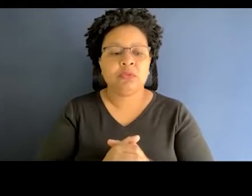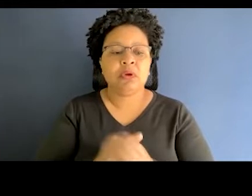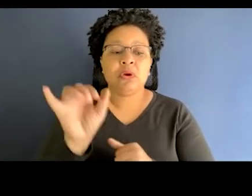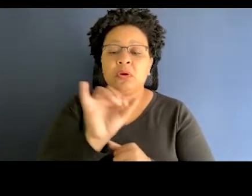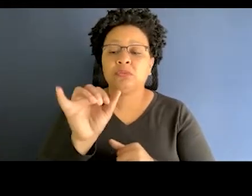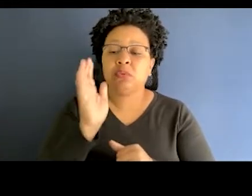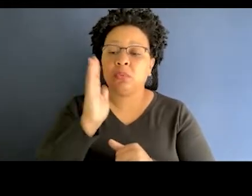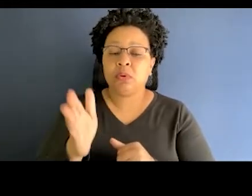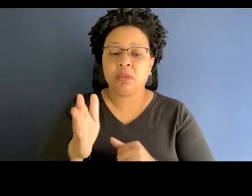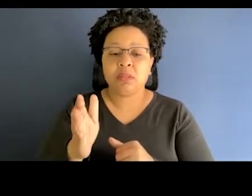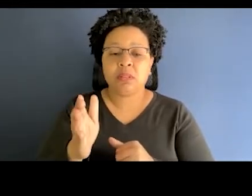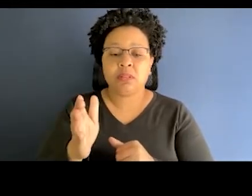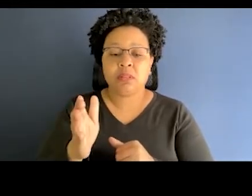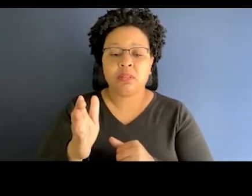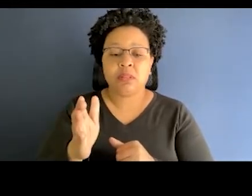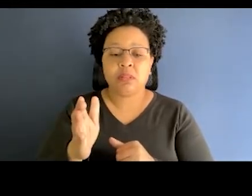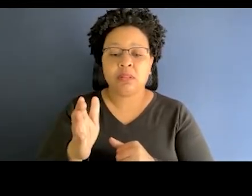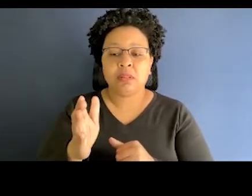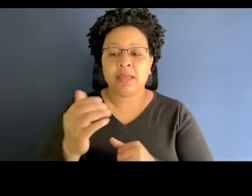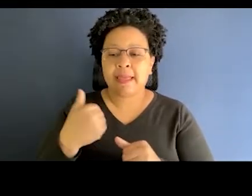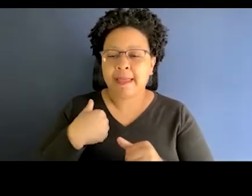go into depth,